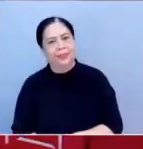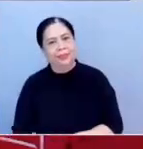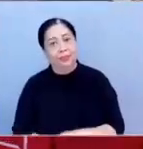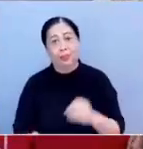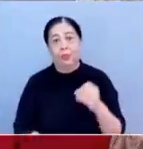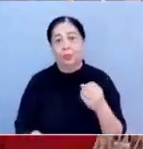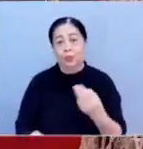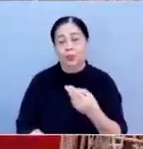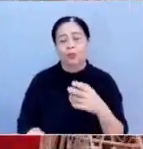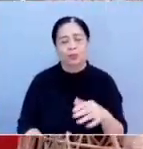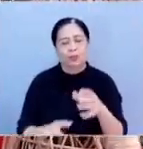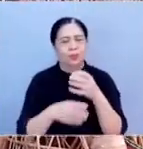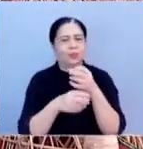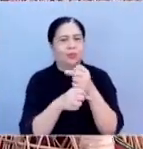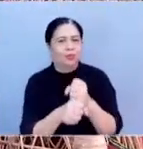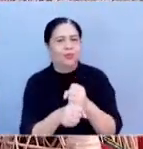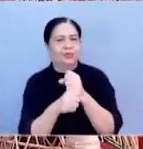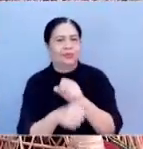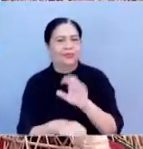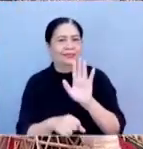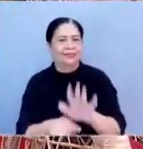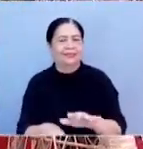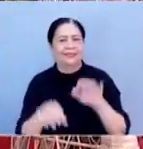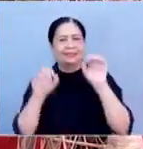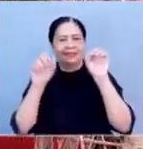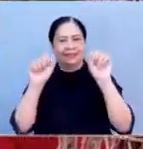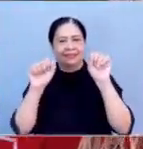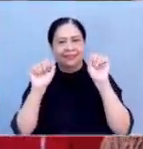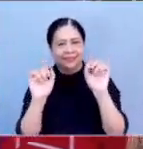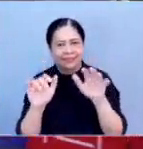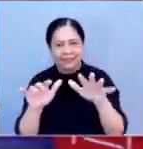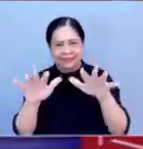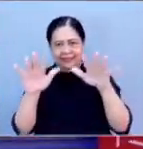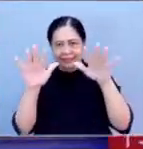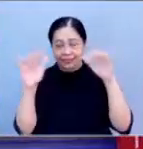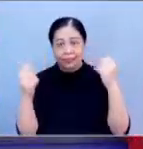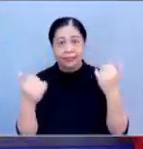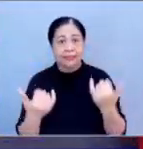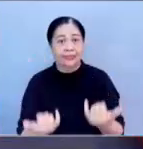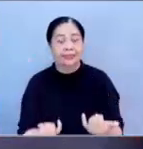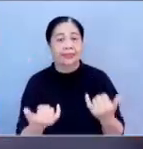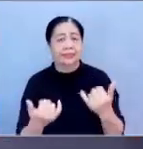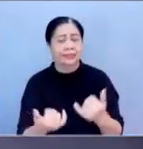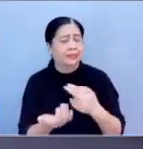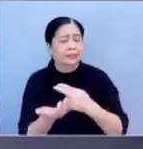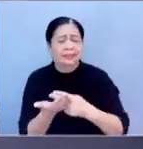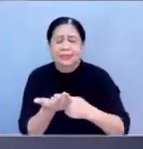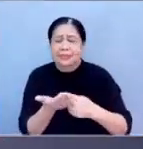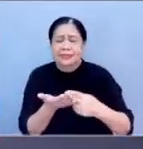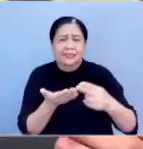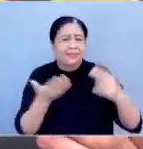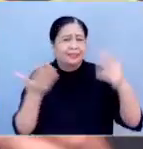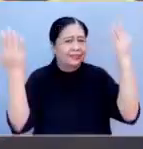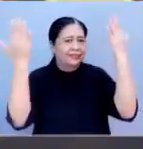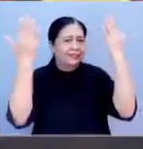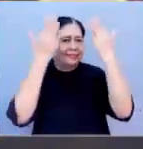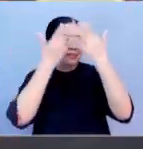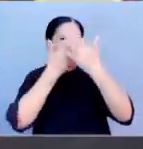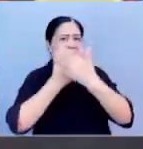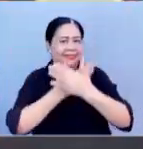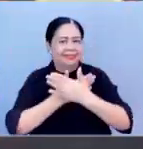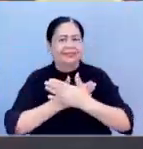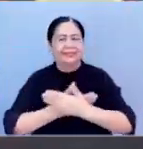Hold on to that magic on this holy